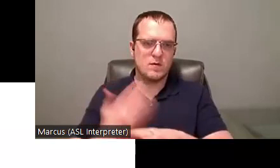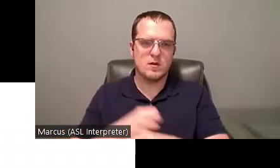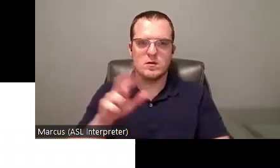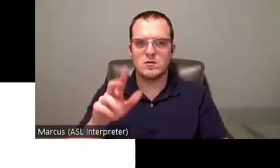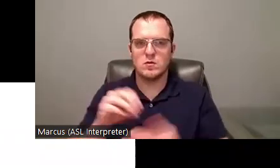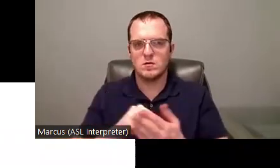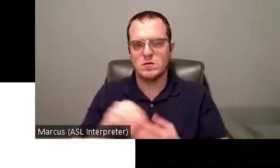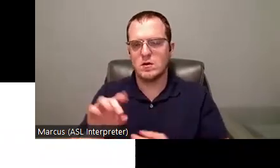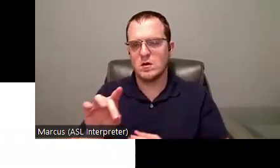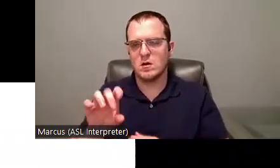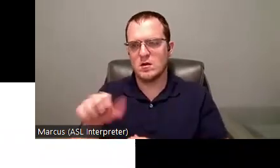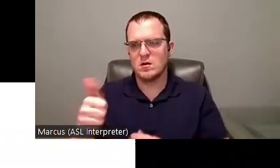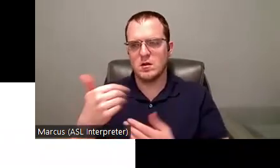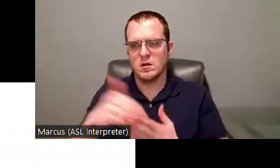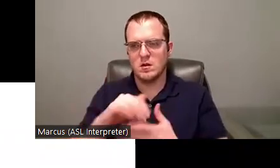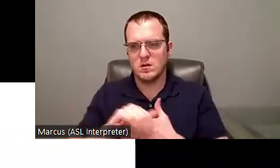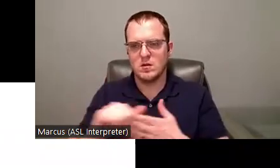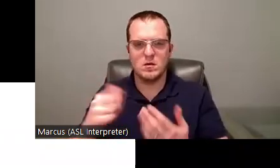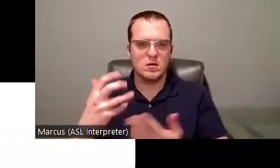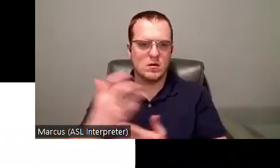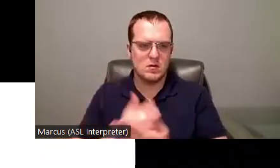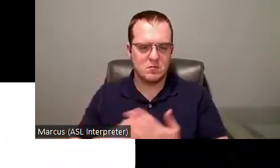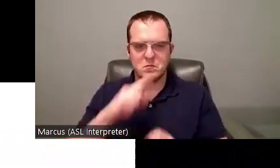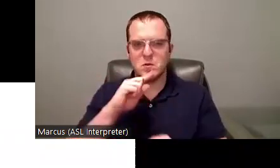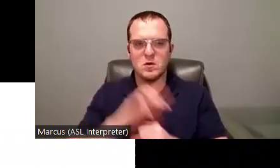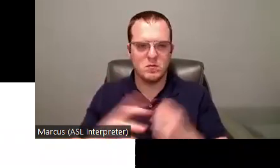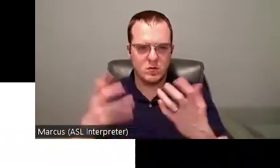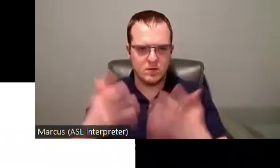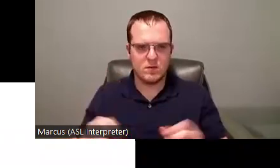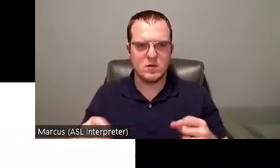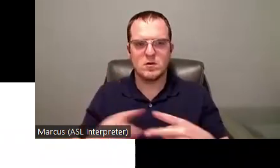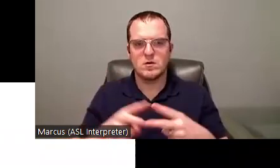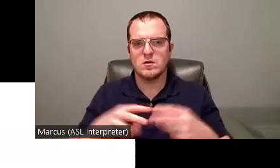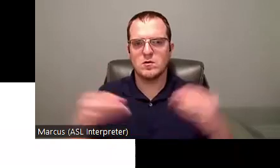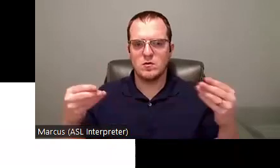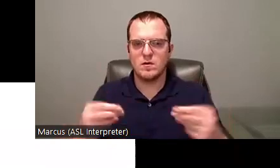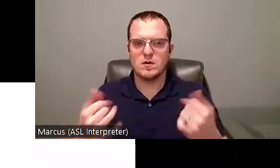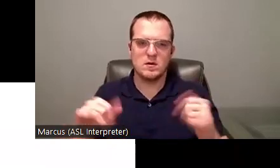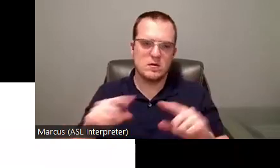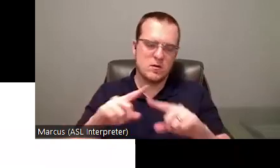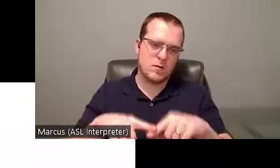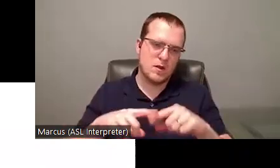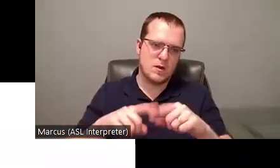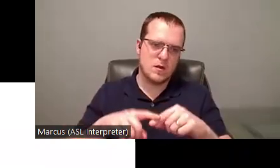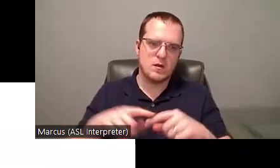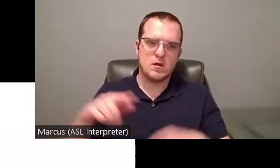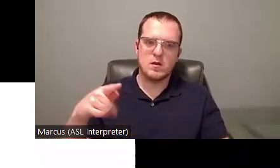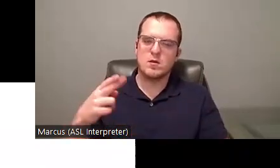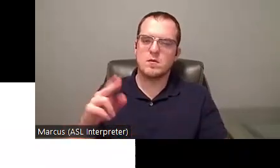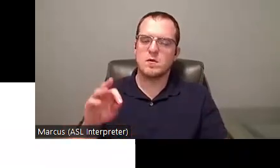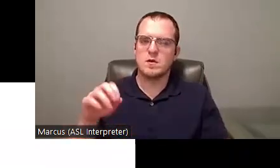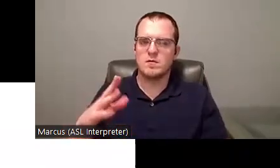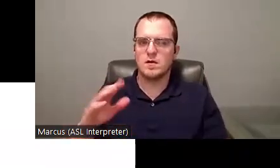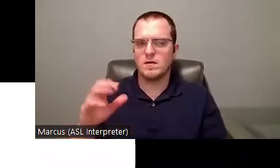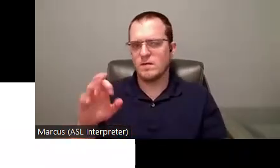$3,810,000, most of which has been raised and committed. 2 sources of funding which are still pending are PHFA FAIR